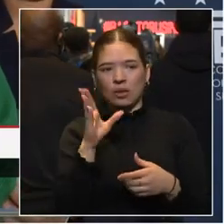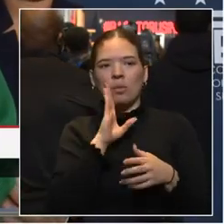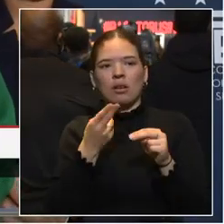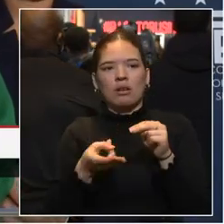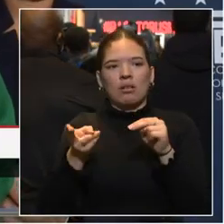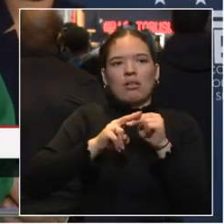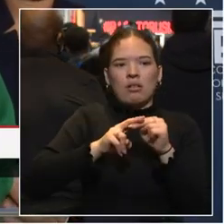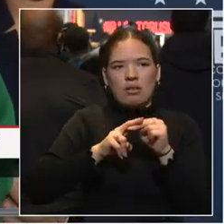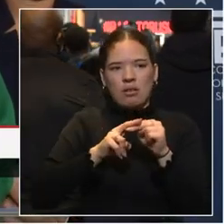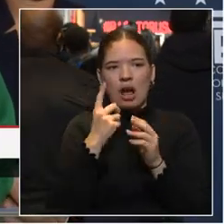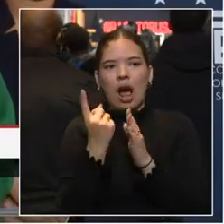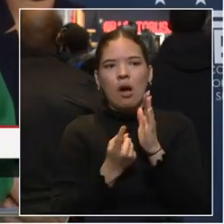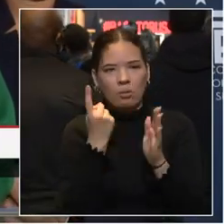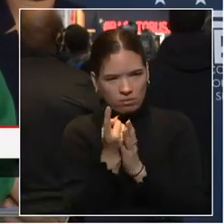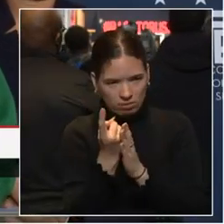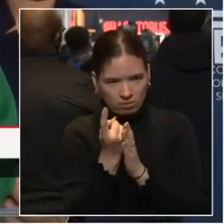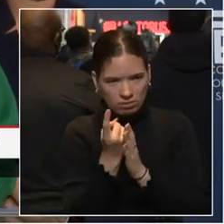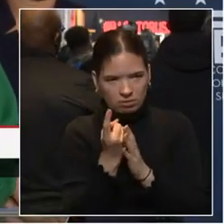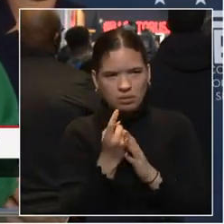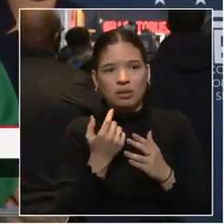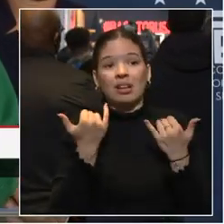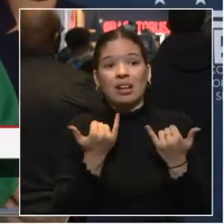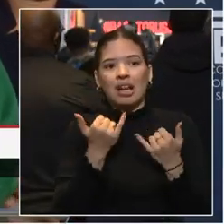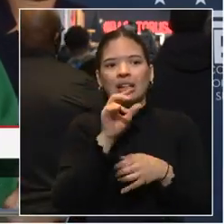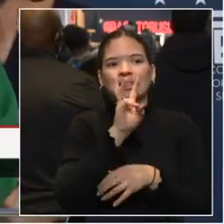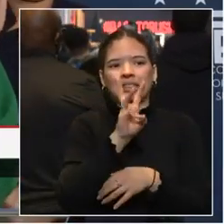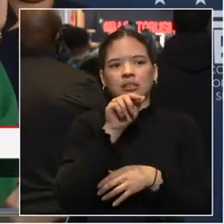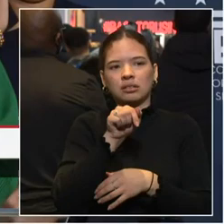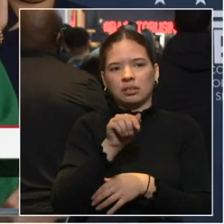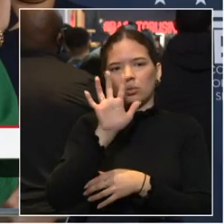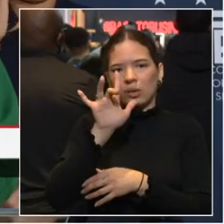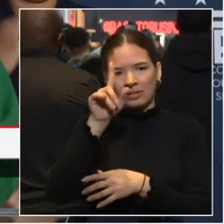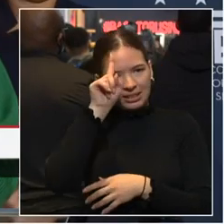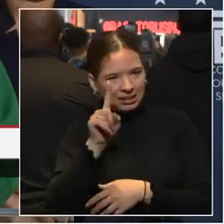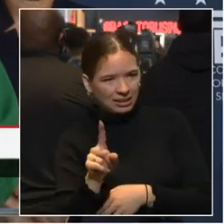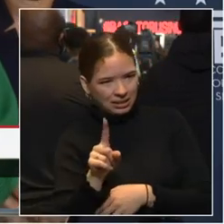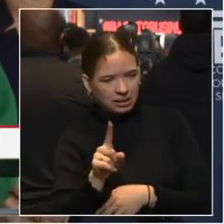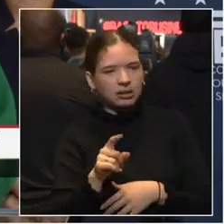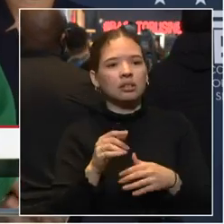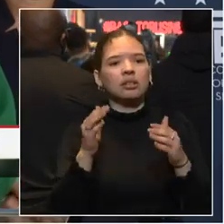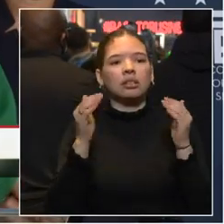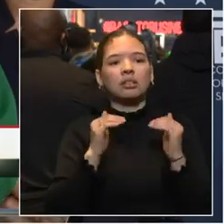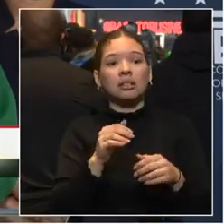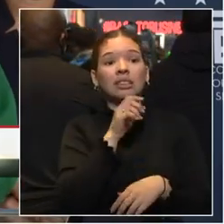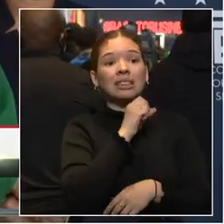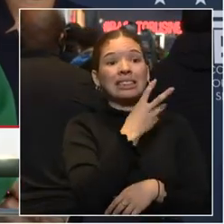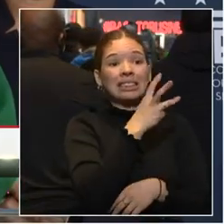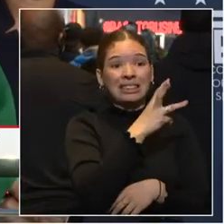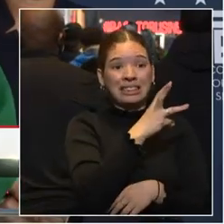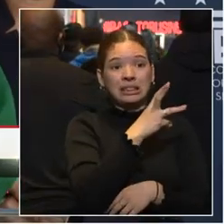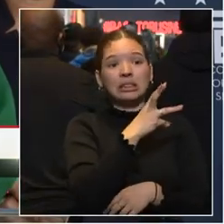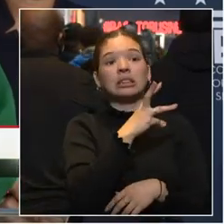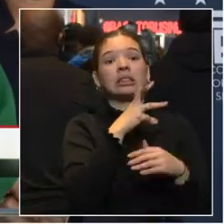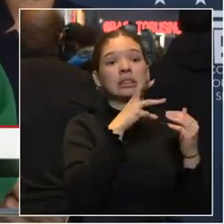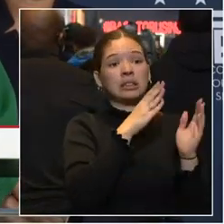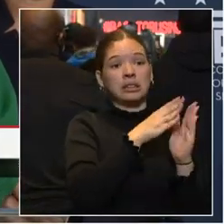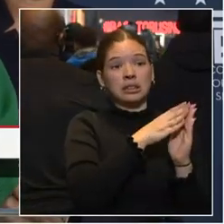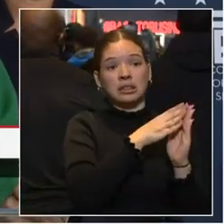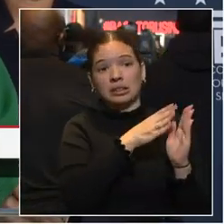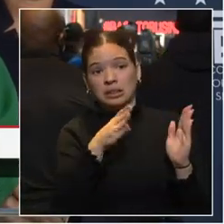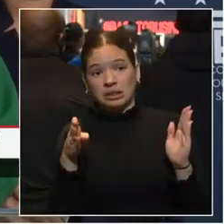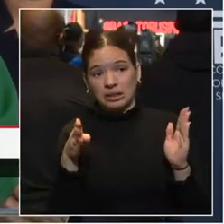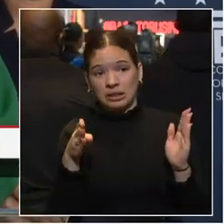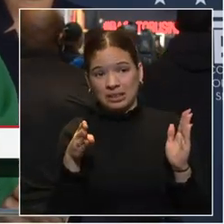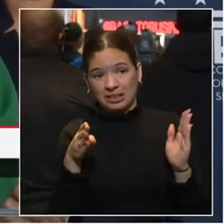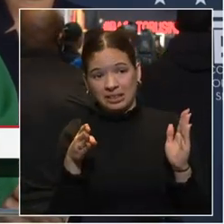to $6.25, and 16 to 21-year-old participants went from $8.25 to $9 an